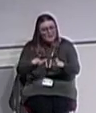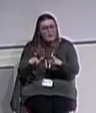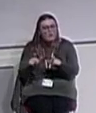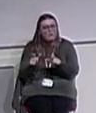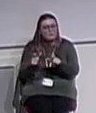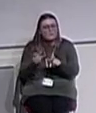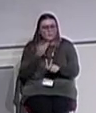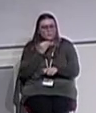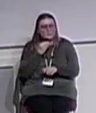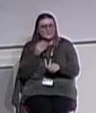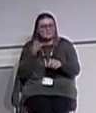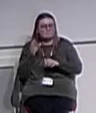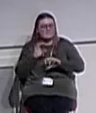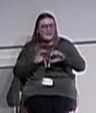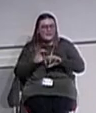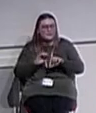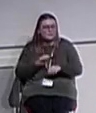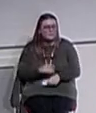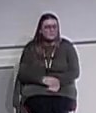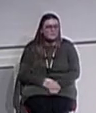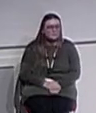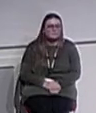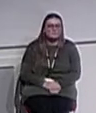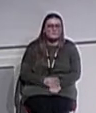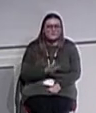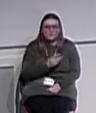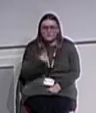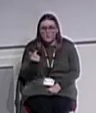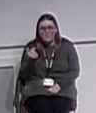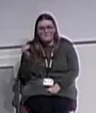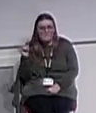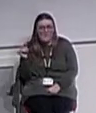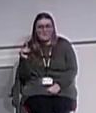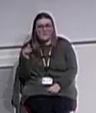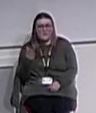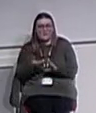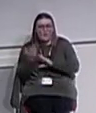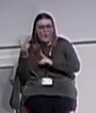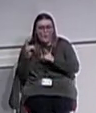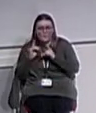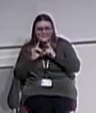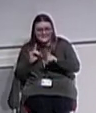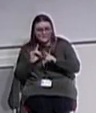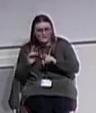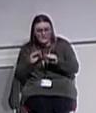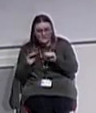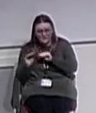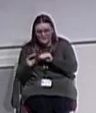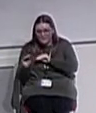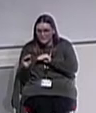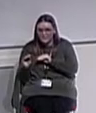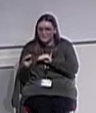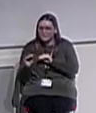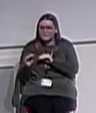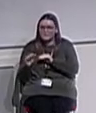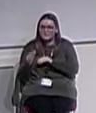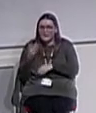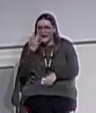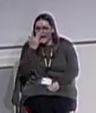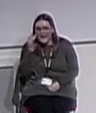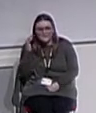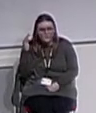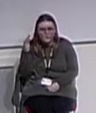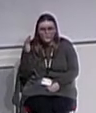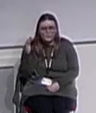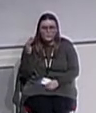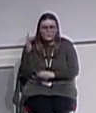5% will go off and do teaching, so whether that's Teach First or a PGCE, where primary, middle school, high school,